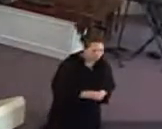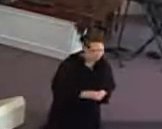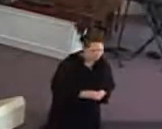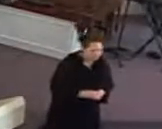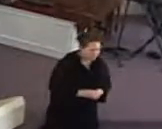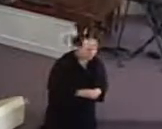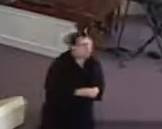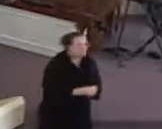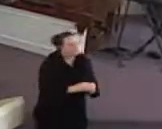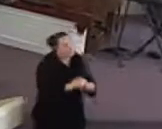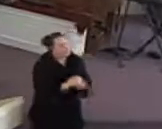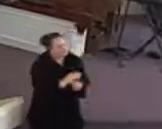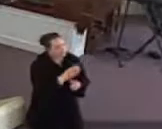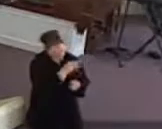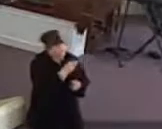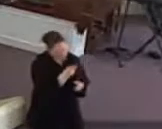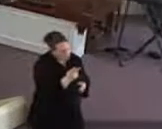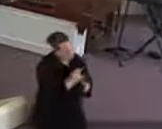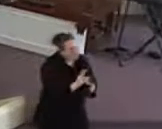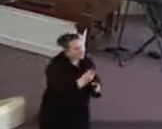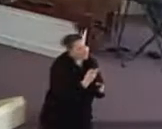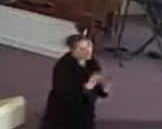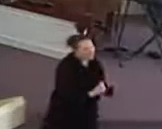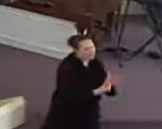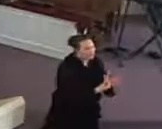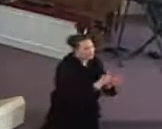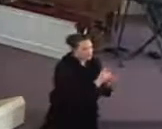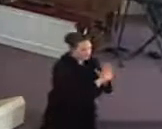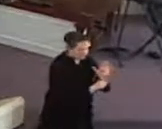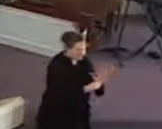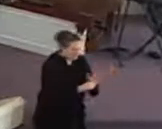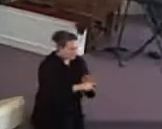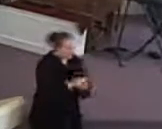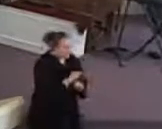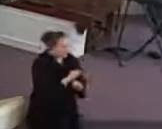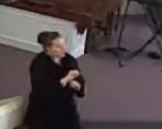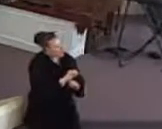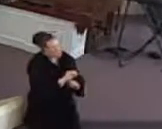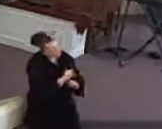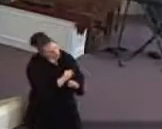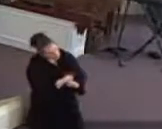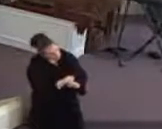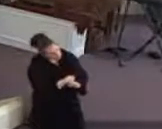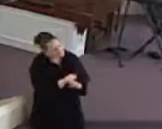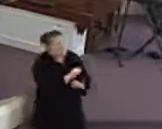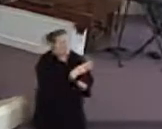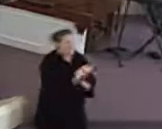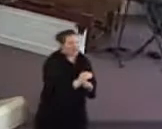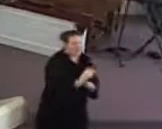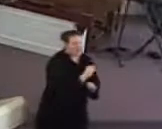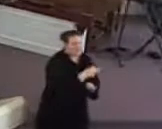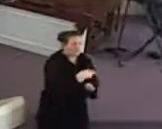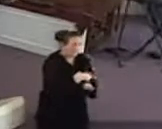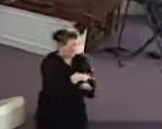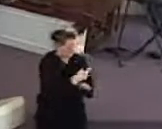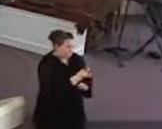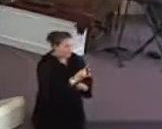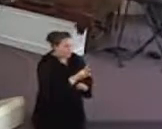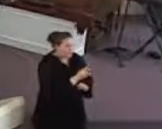tell you about a couple in the New Testament by the name of Ananias and Sapphira. Come on, they were part of the New Testament church,